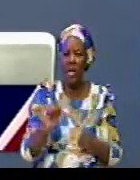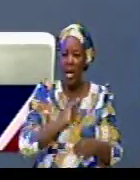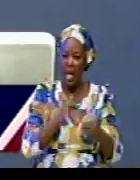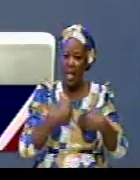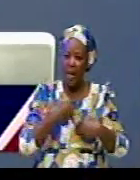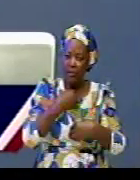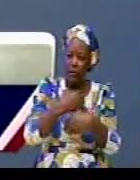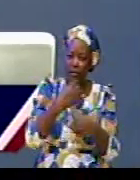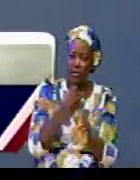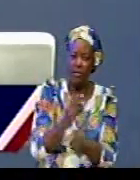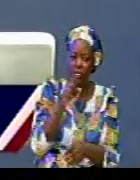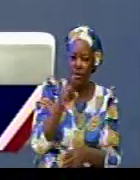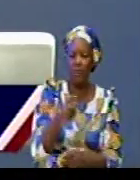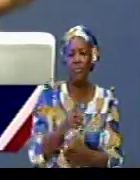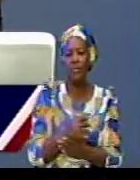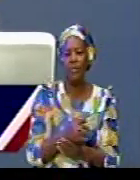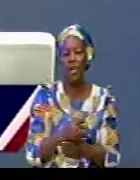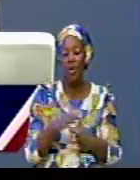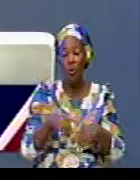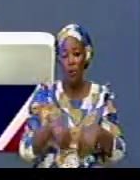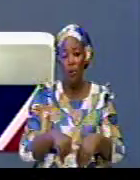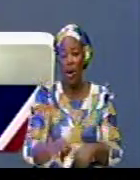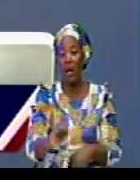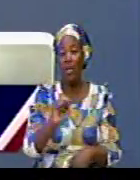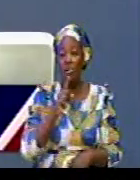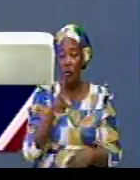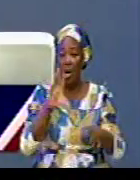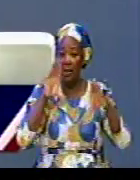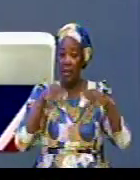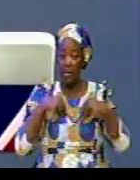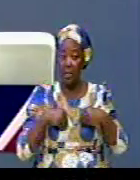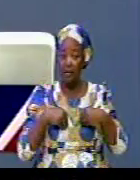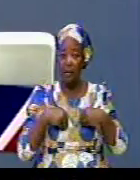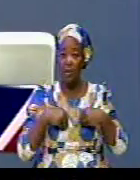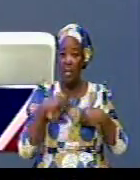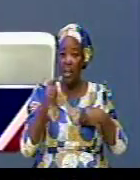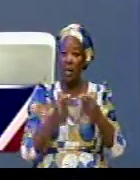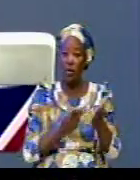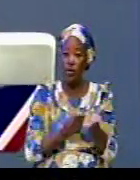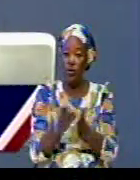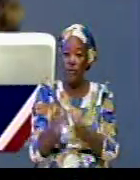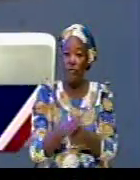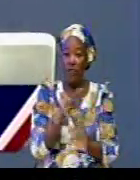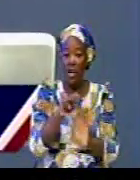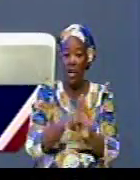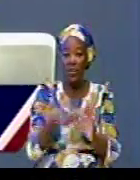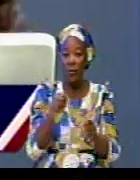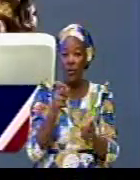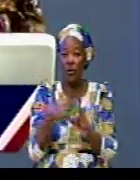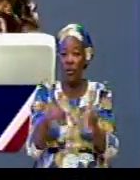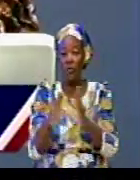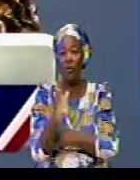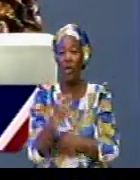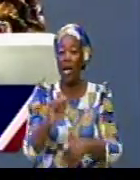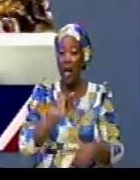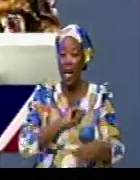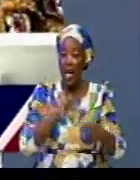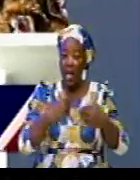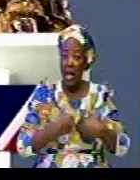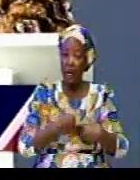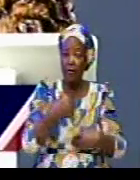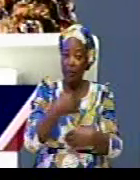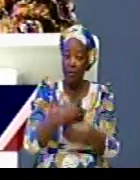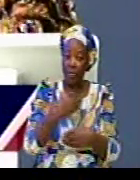made thee. While you are praying, I have made thee. While you accept